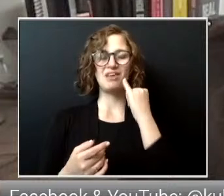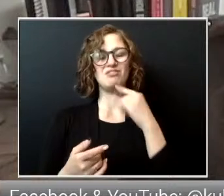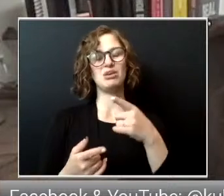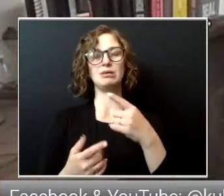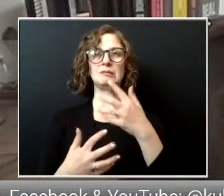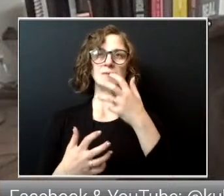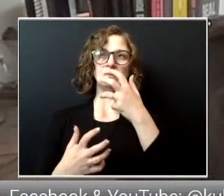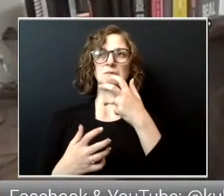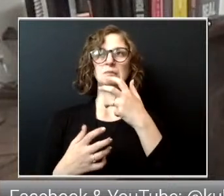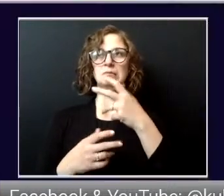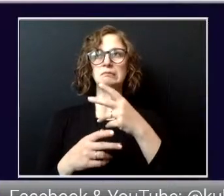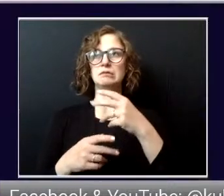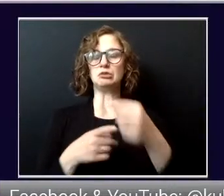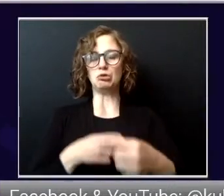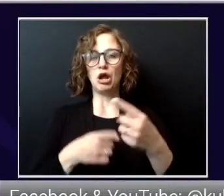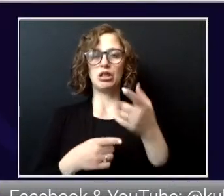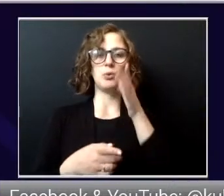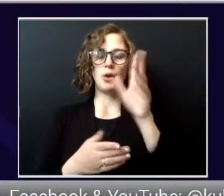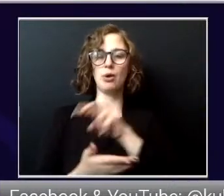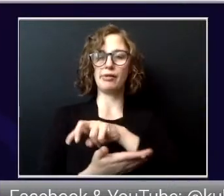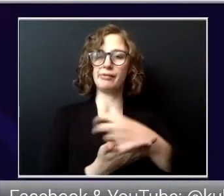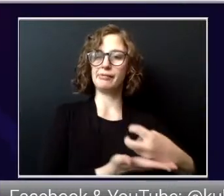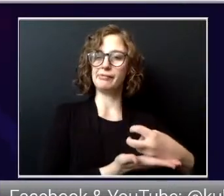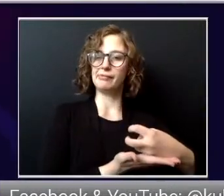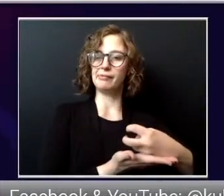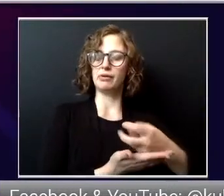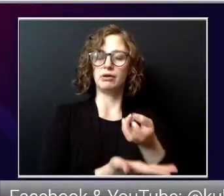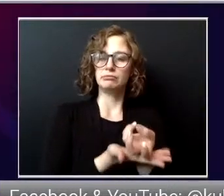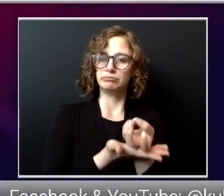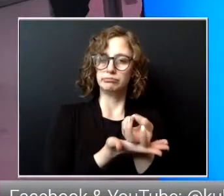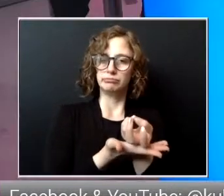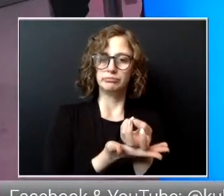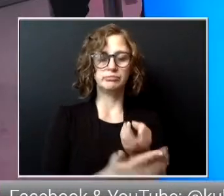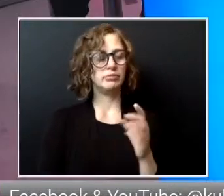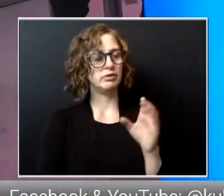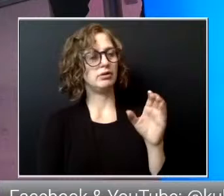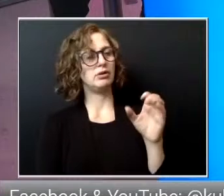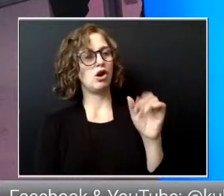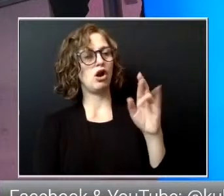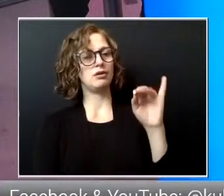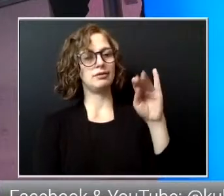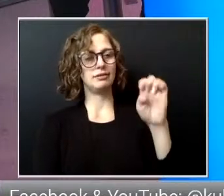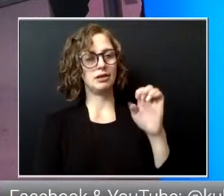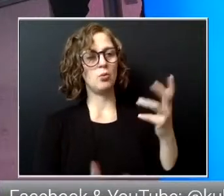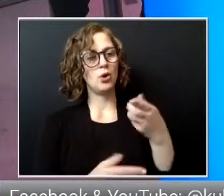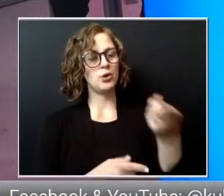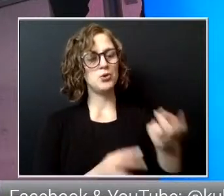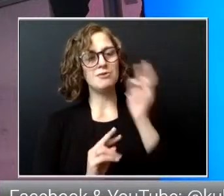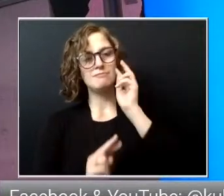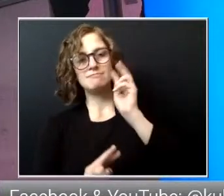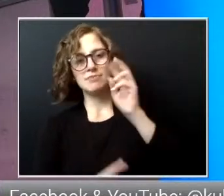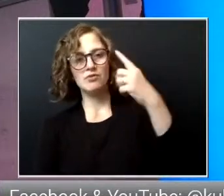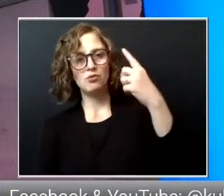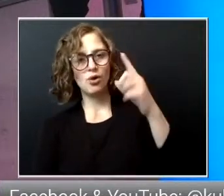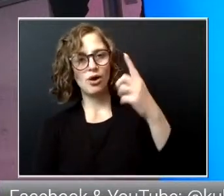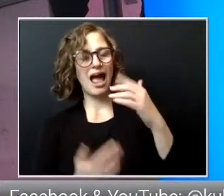that. And Carly, what are the things you're monitoring for? How do you grow the baby